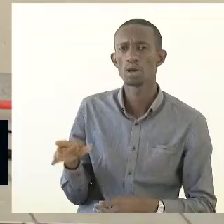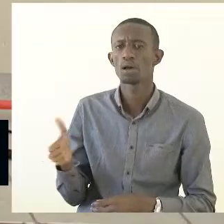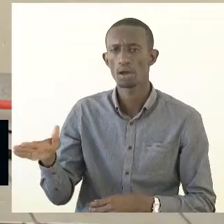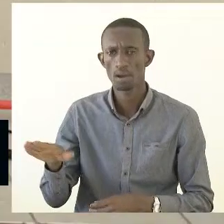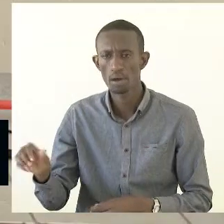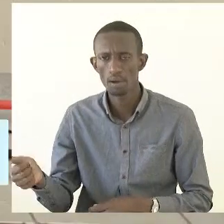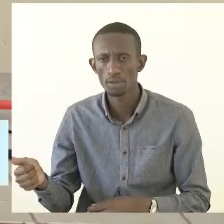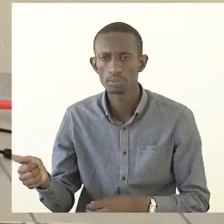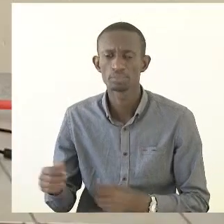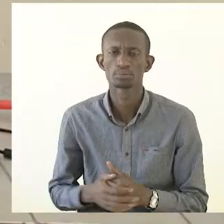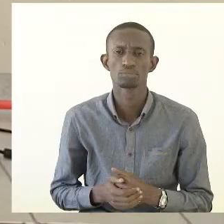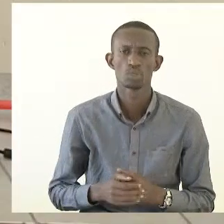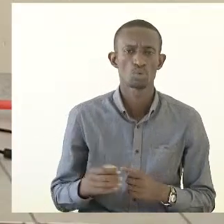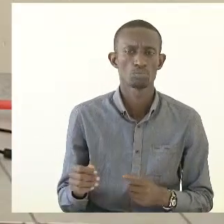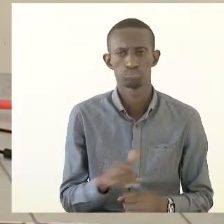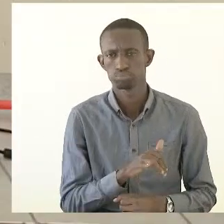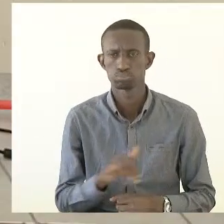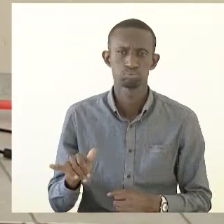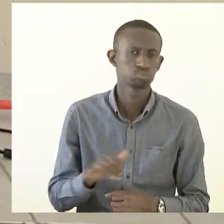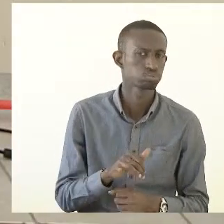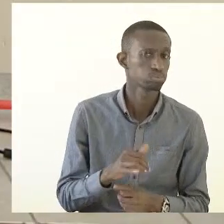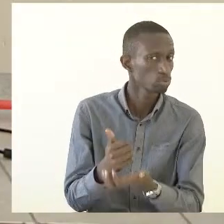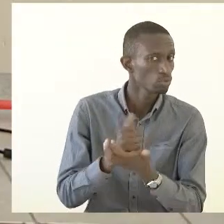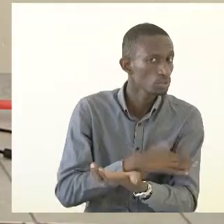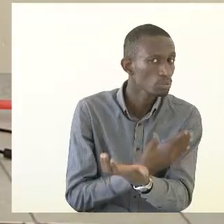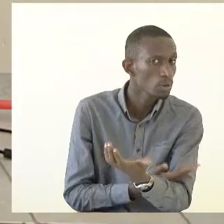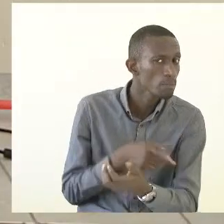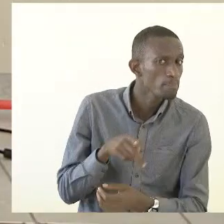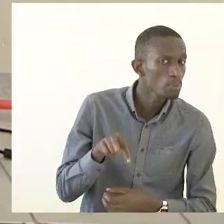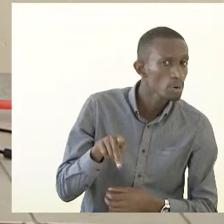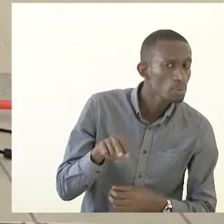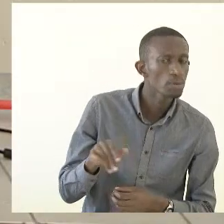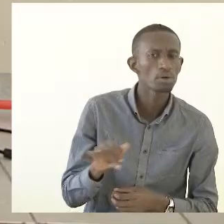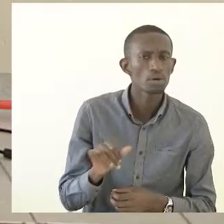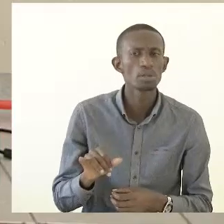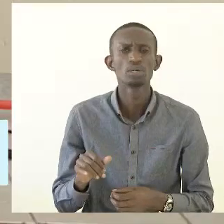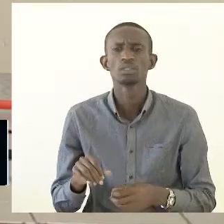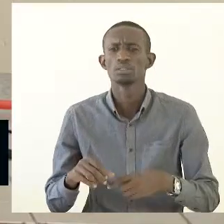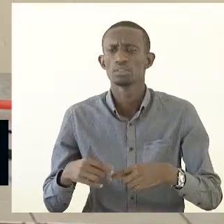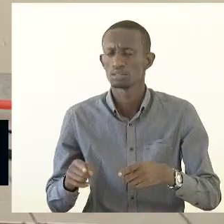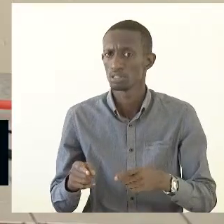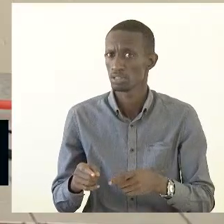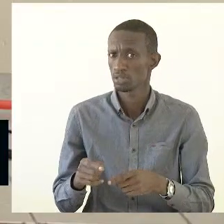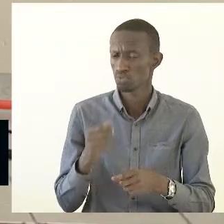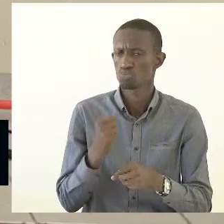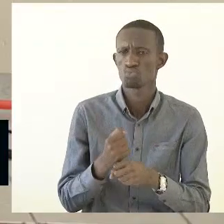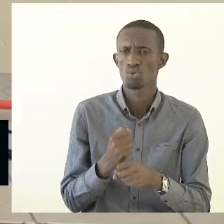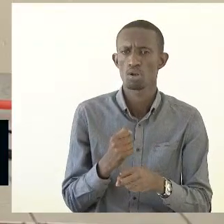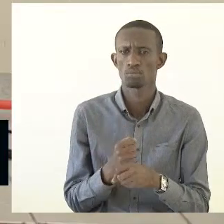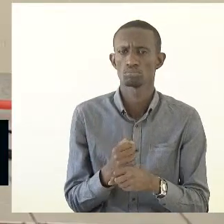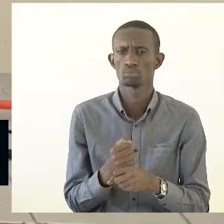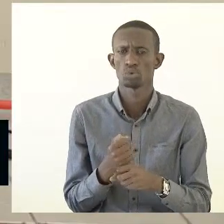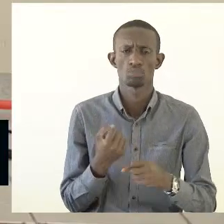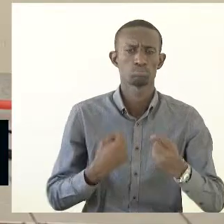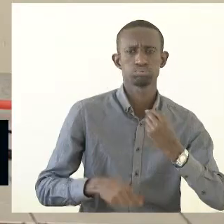and locomotion. When you talk about movement, it means moving your part of the body, that is changing the position, that is